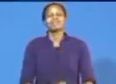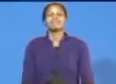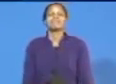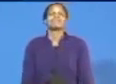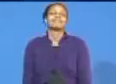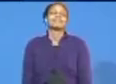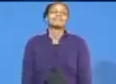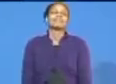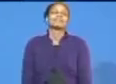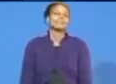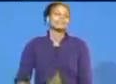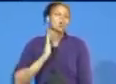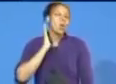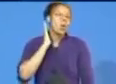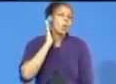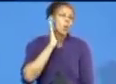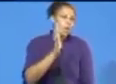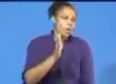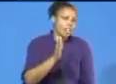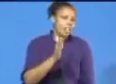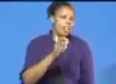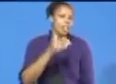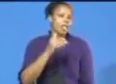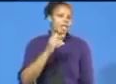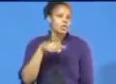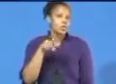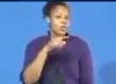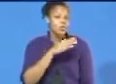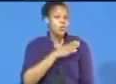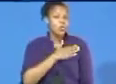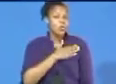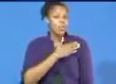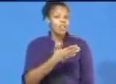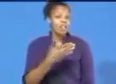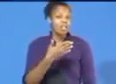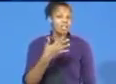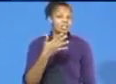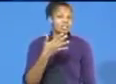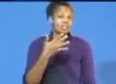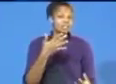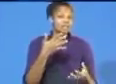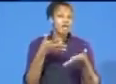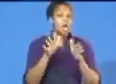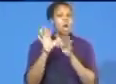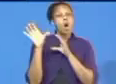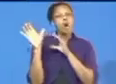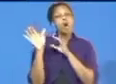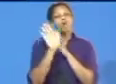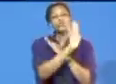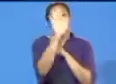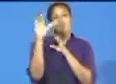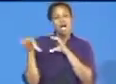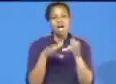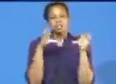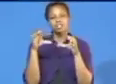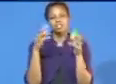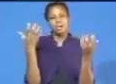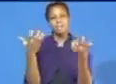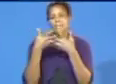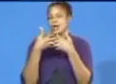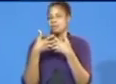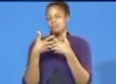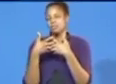Will you bring your actions in line with divine instruction? I'm going to be praying for you, whether you are in